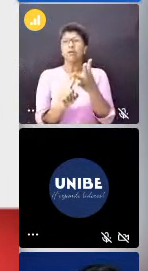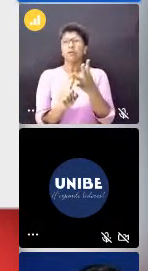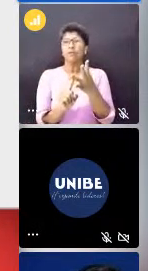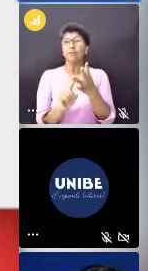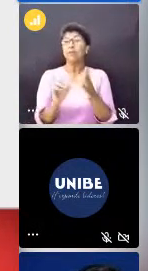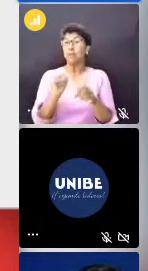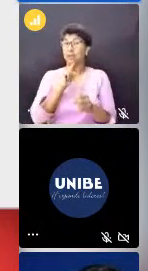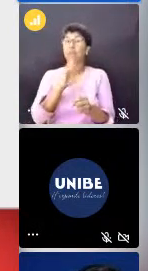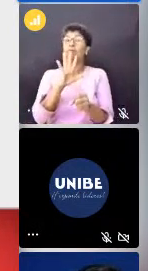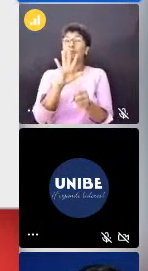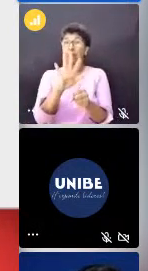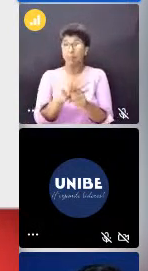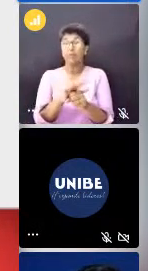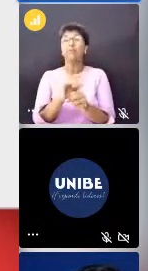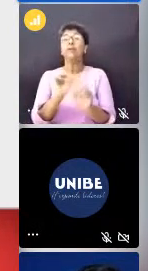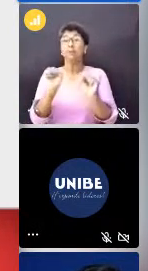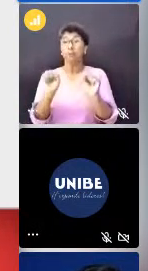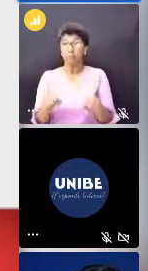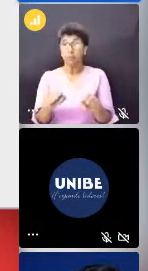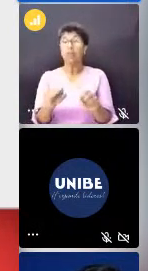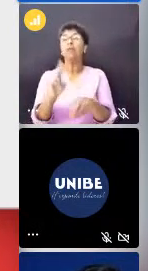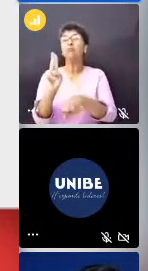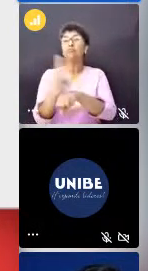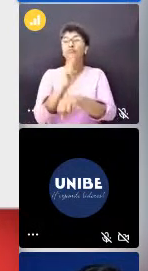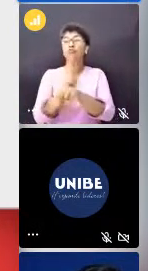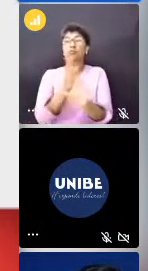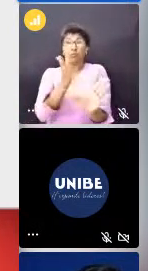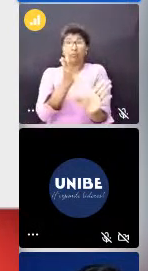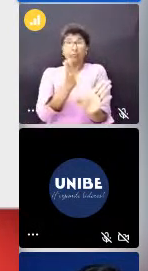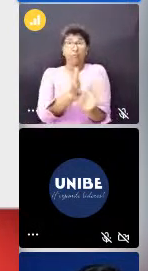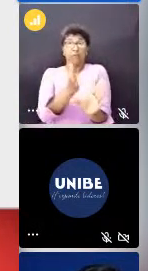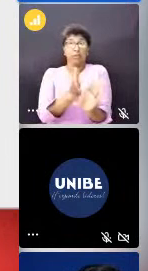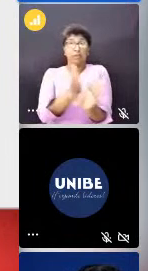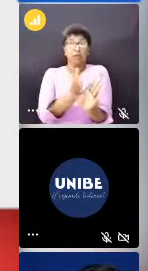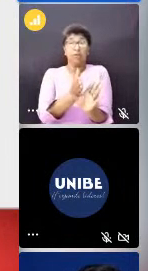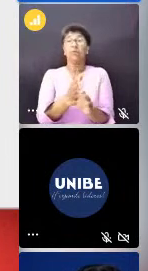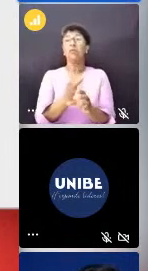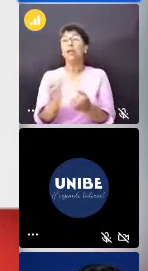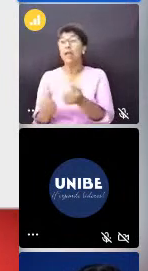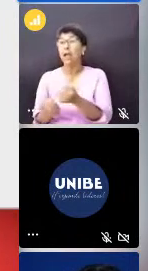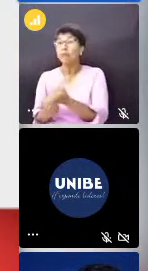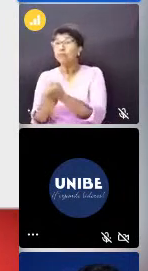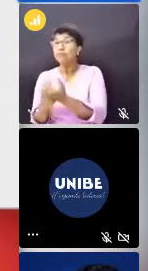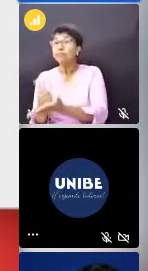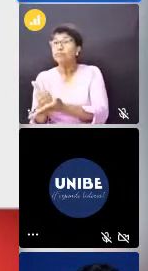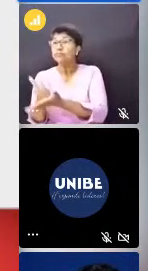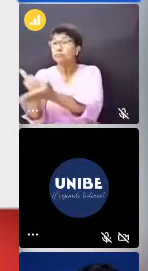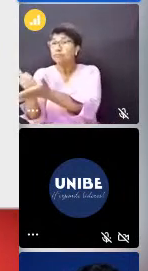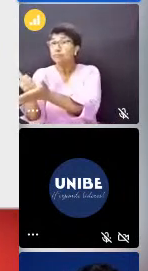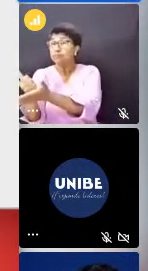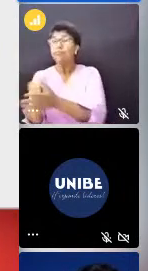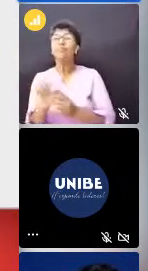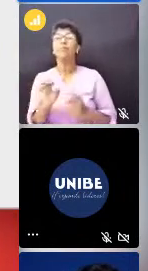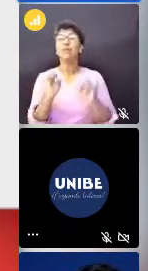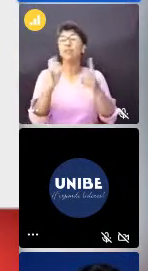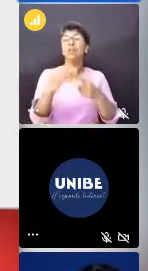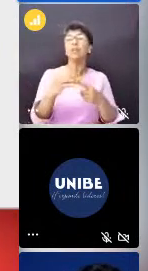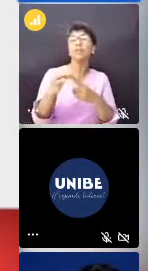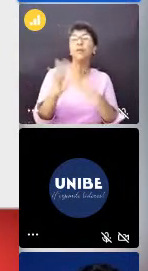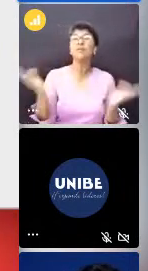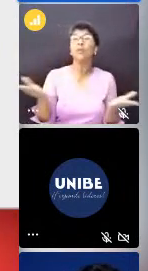the possibility to use psychological and pedagogical aid and especially